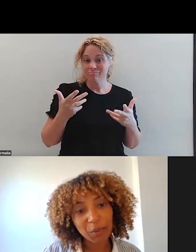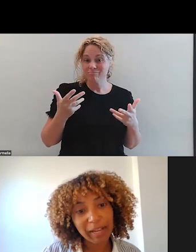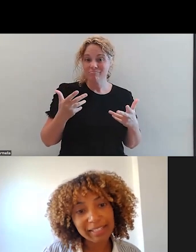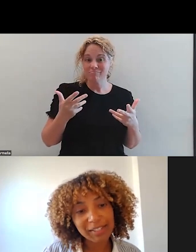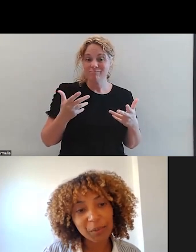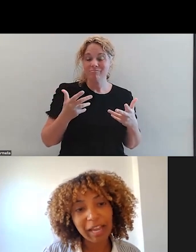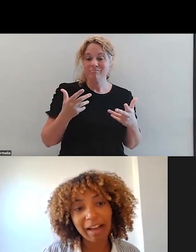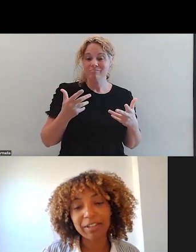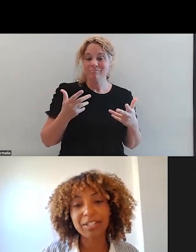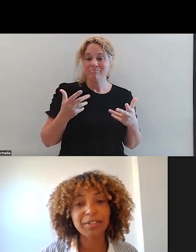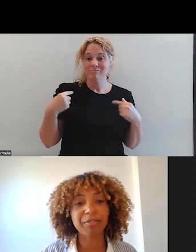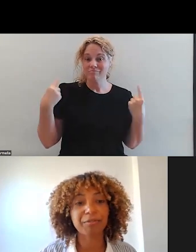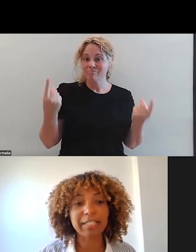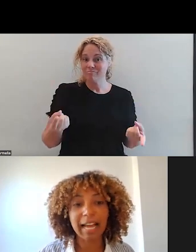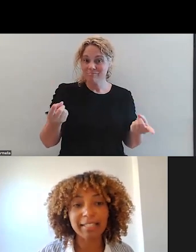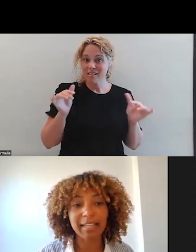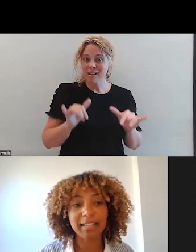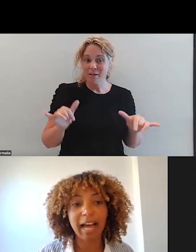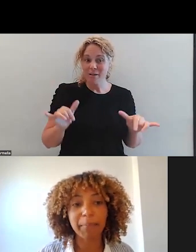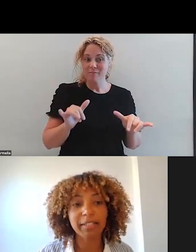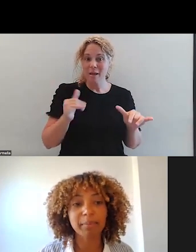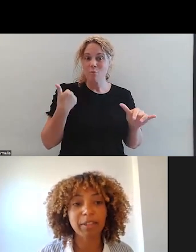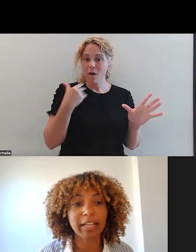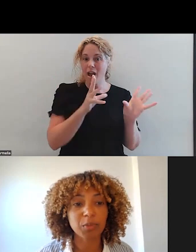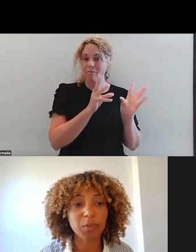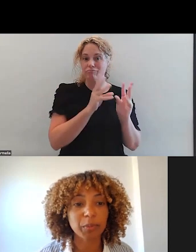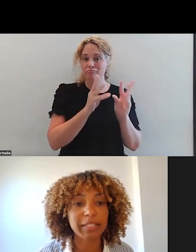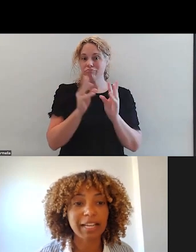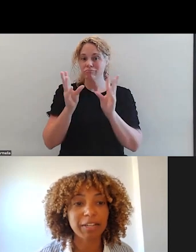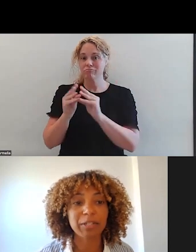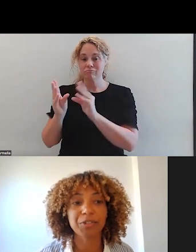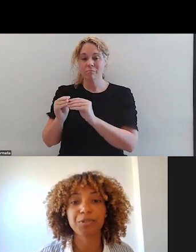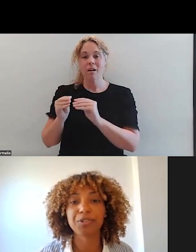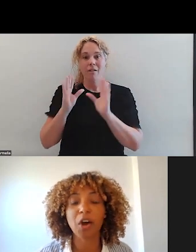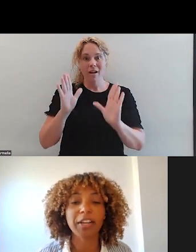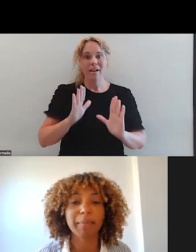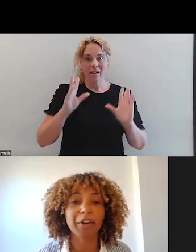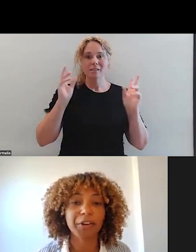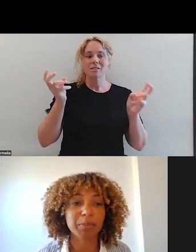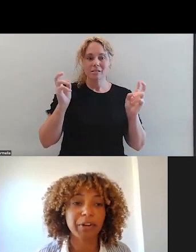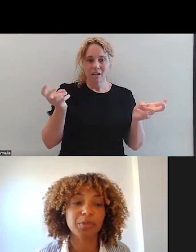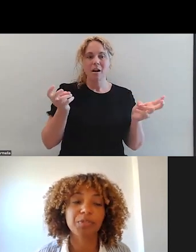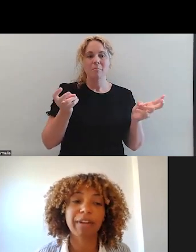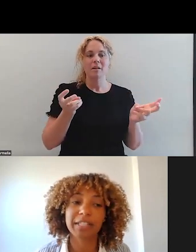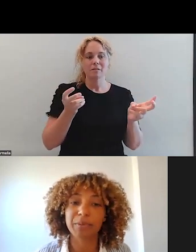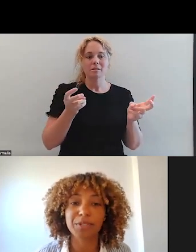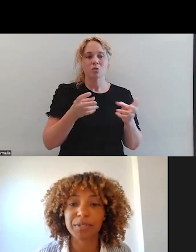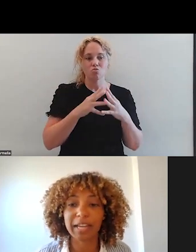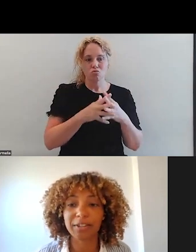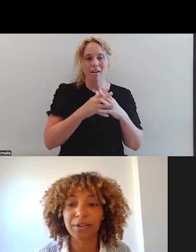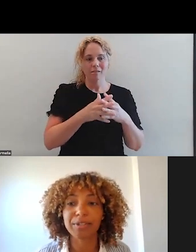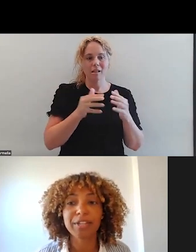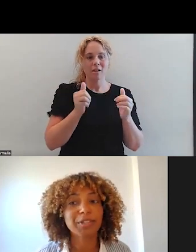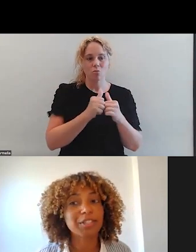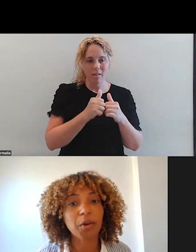as always, we have a series of fantastic topics. So the next one will be Stephanie Mitchell, who's talking about her experience grappling with